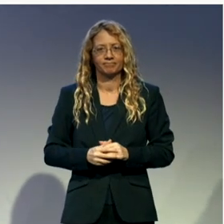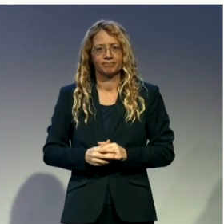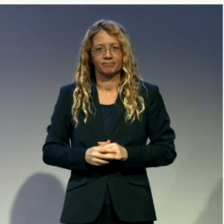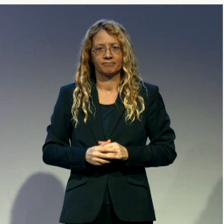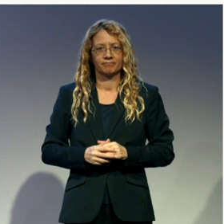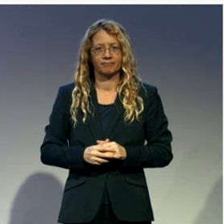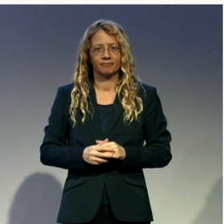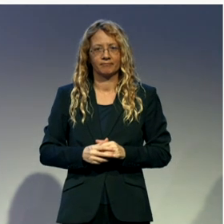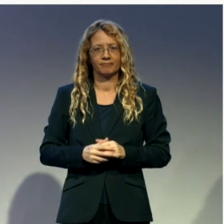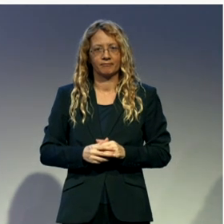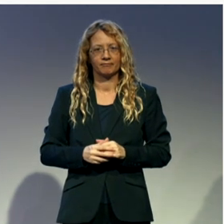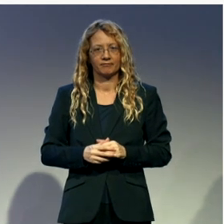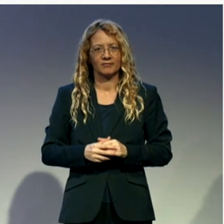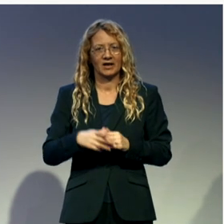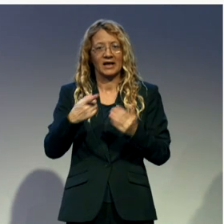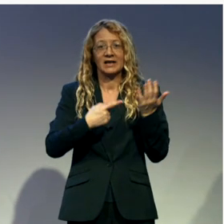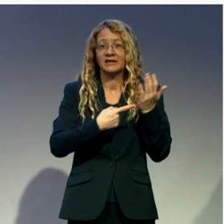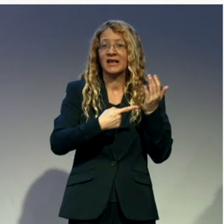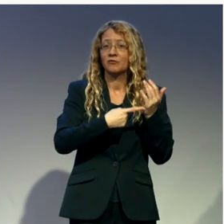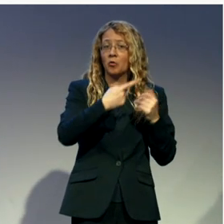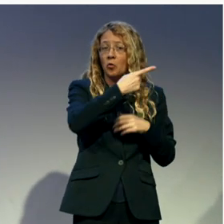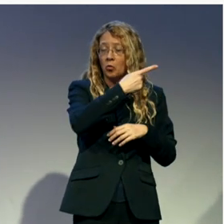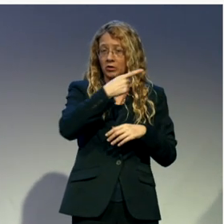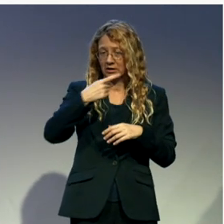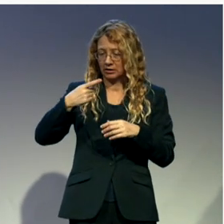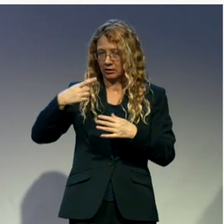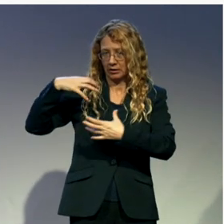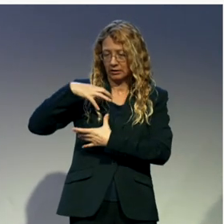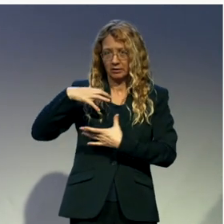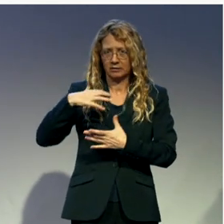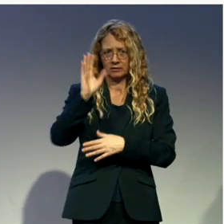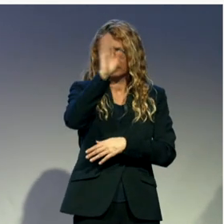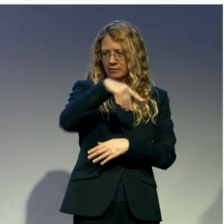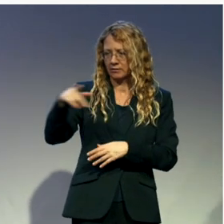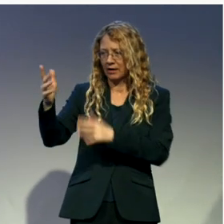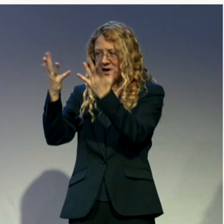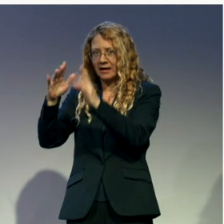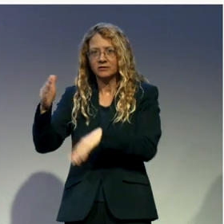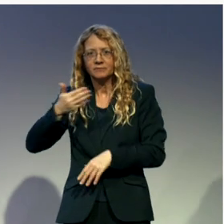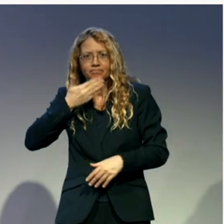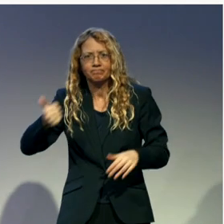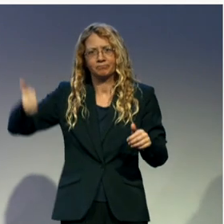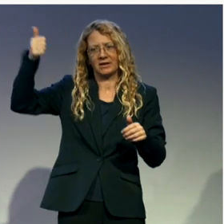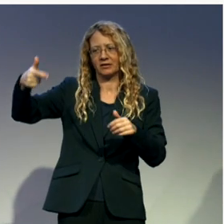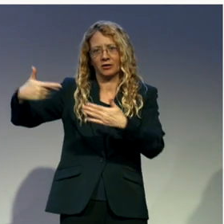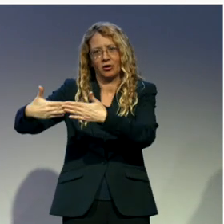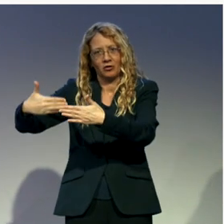problem. So blind women are saving lives and making a living. That's a very nice project. Thank you.